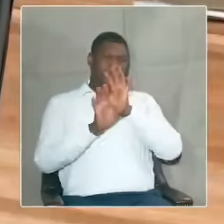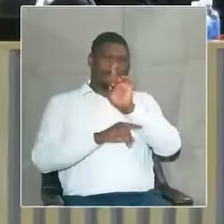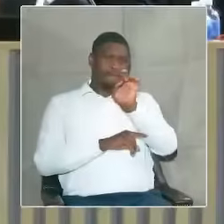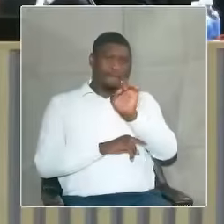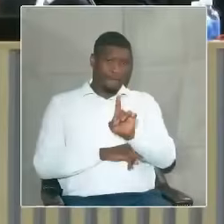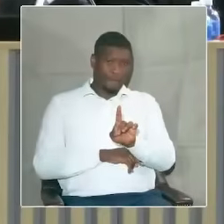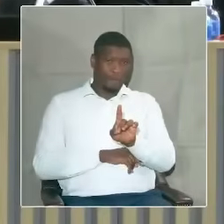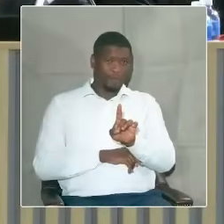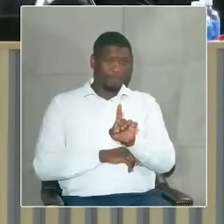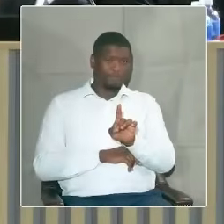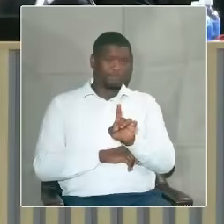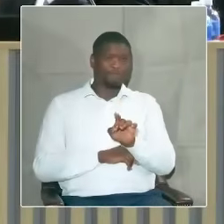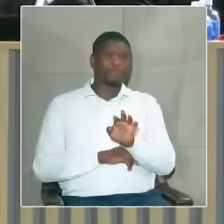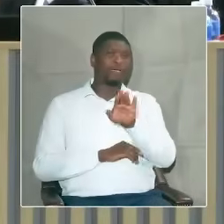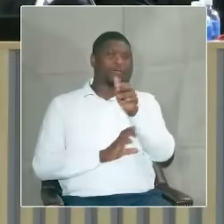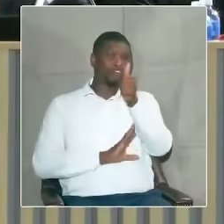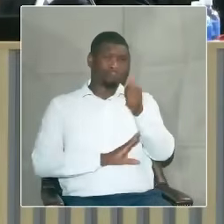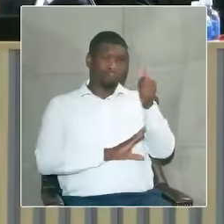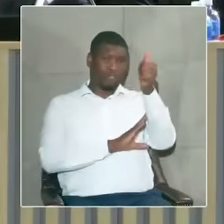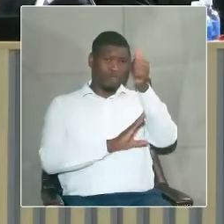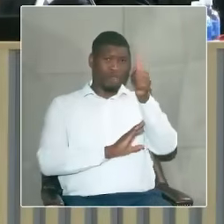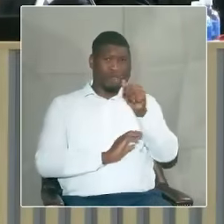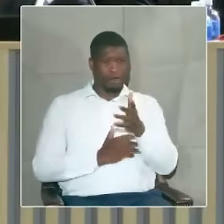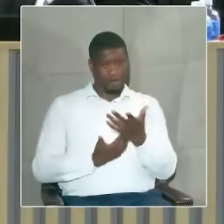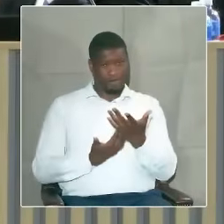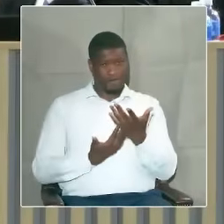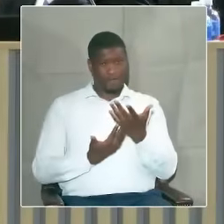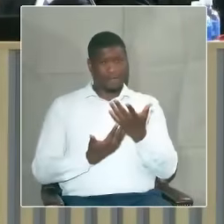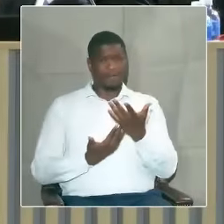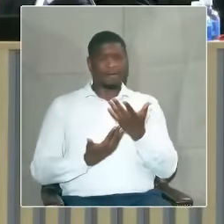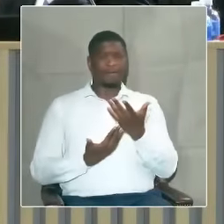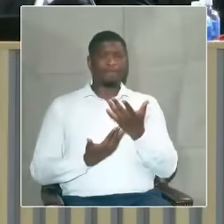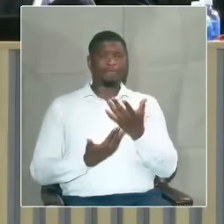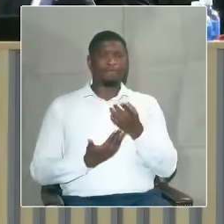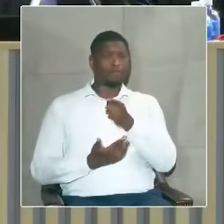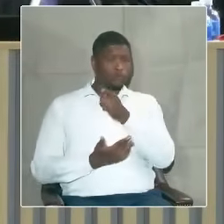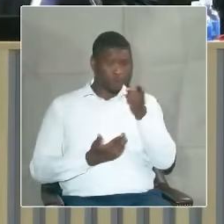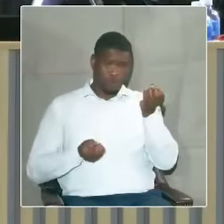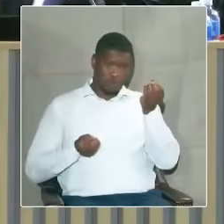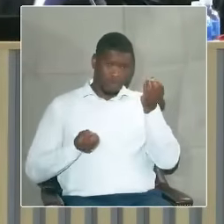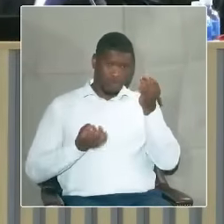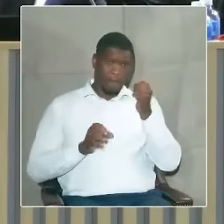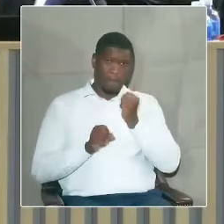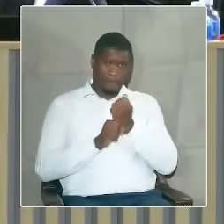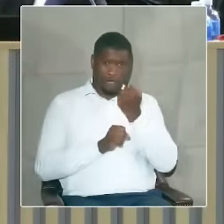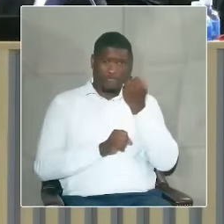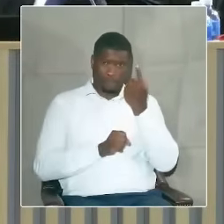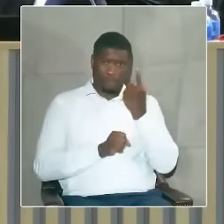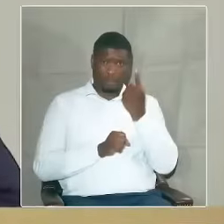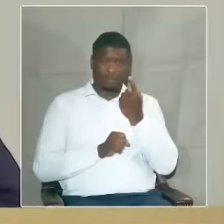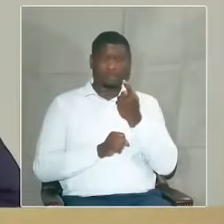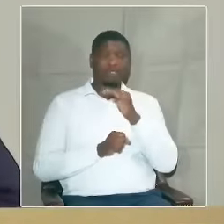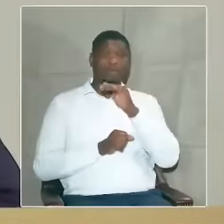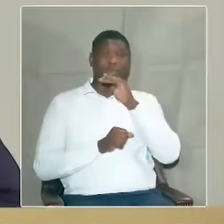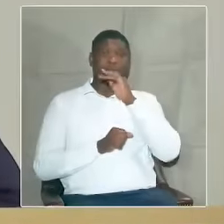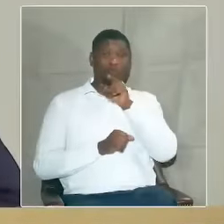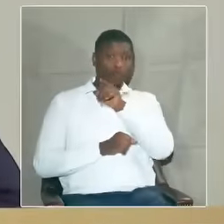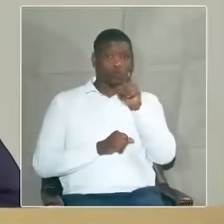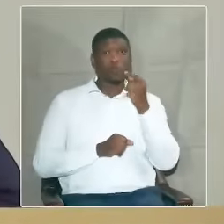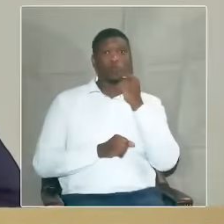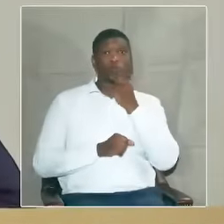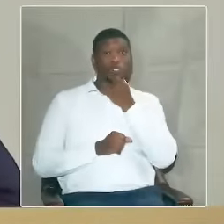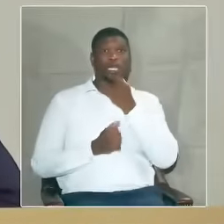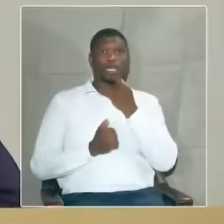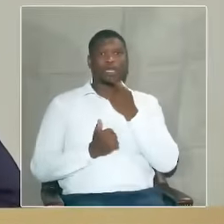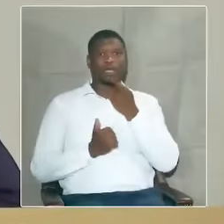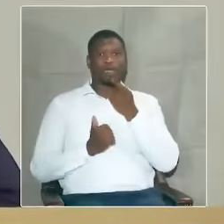that I'm clear what the General is saying. General, how I understand you, you're saying you did not give effect to